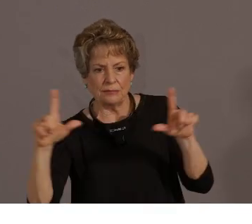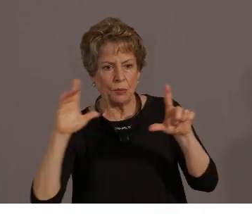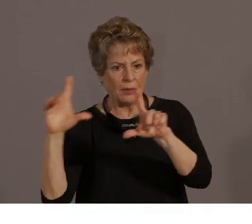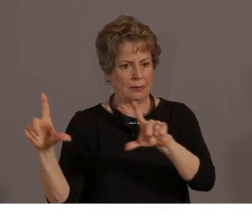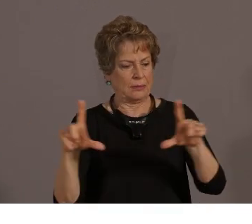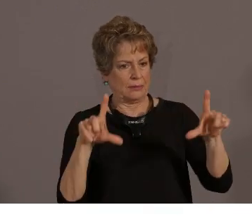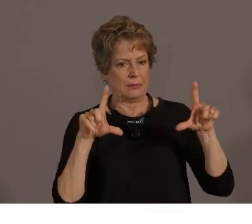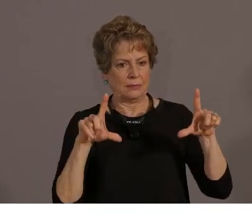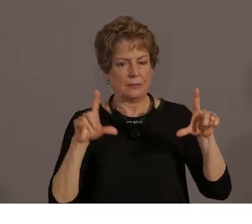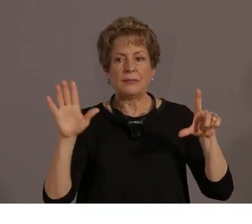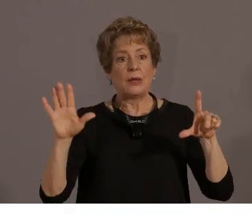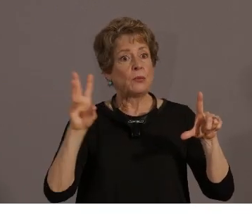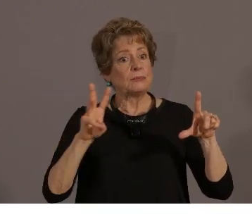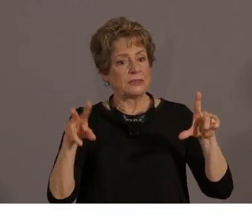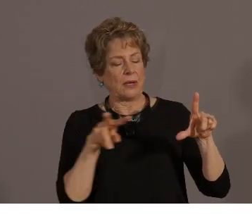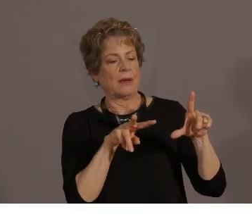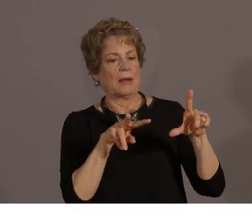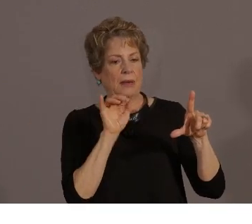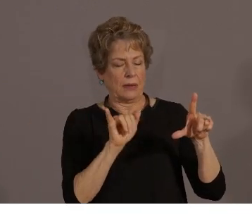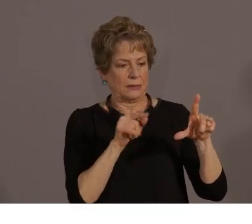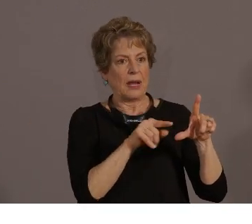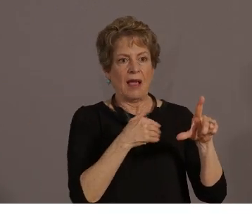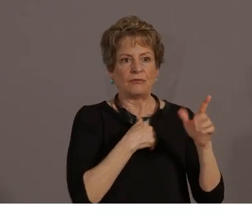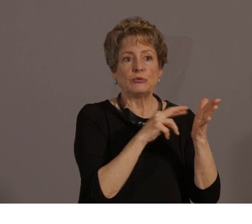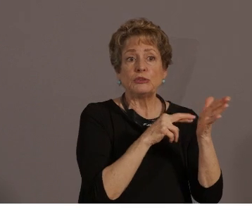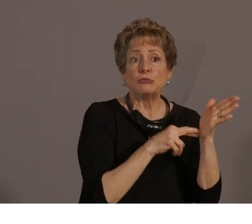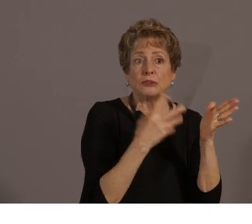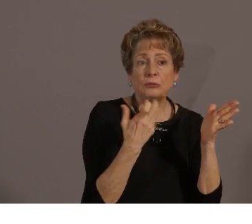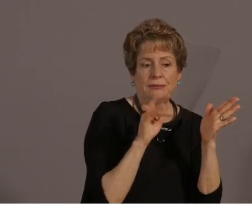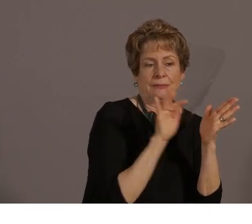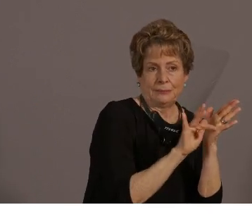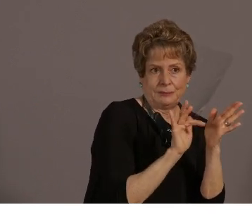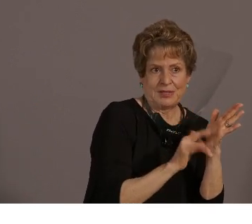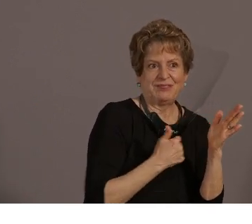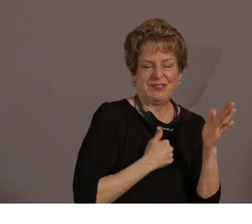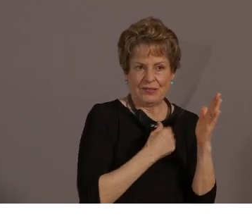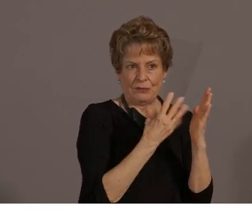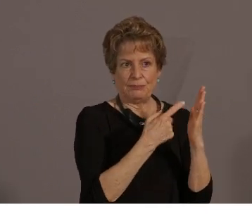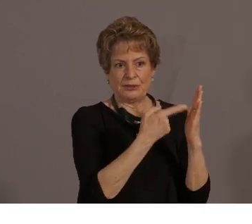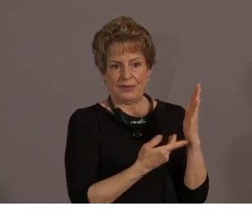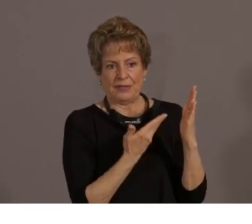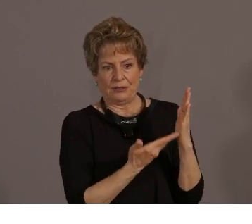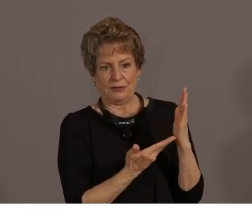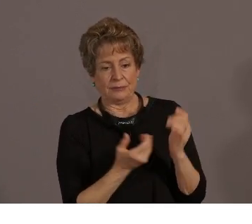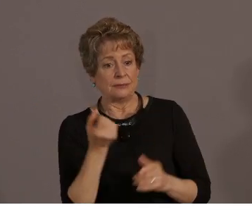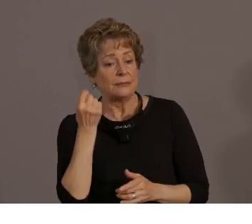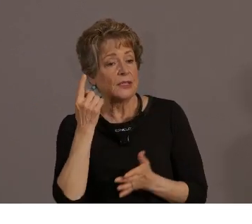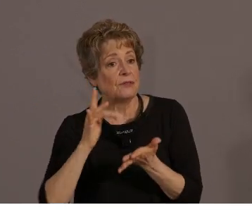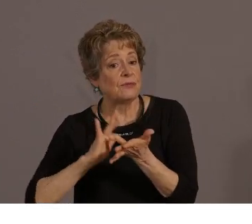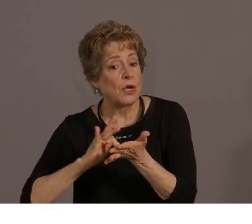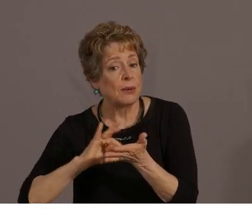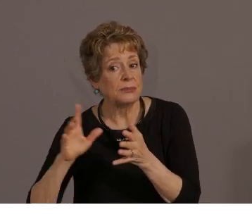website for you to register. You cannot register for a pharmacy appointment through our